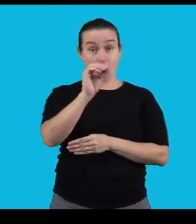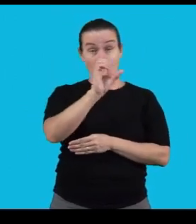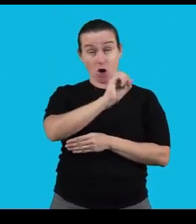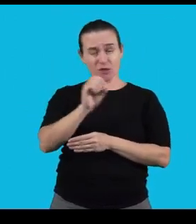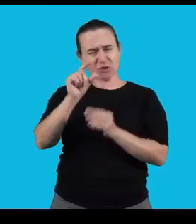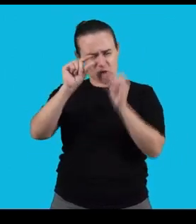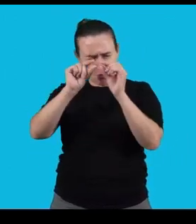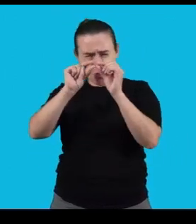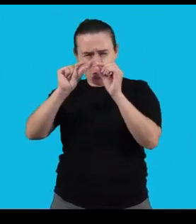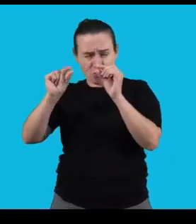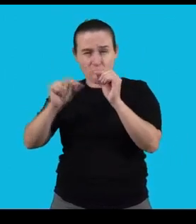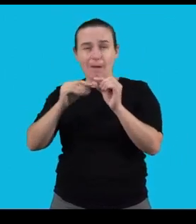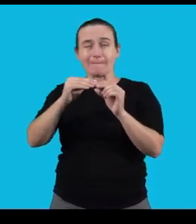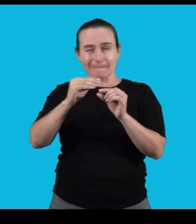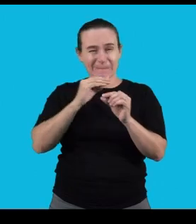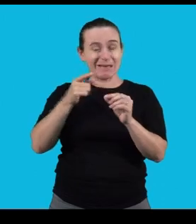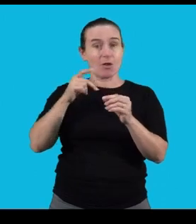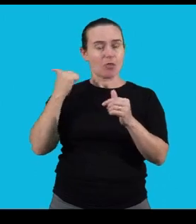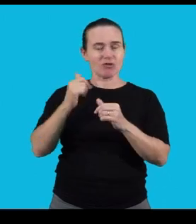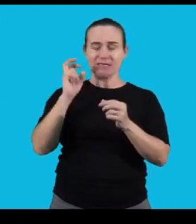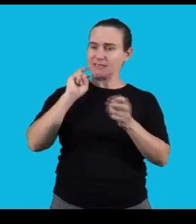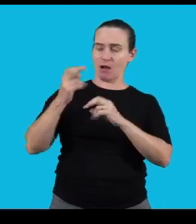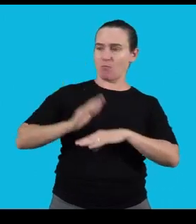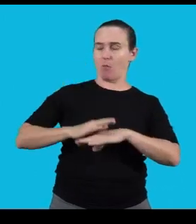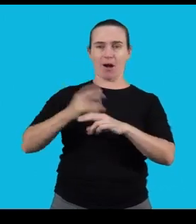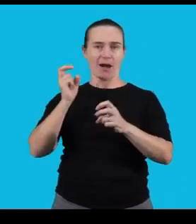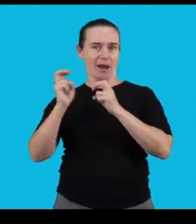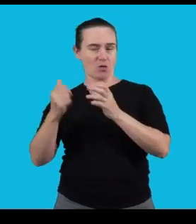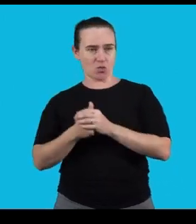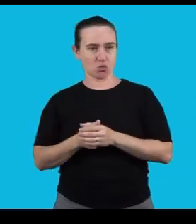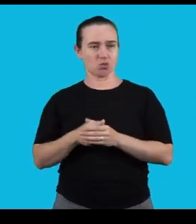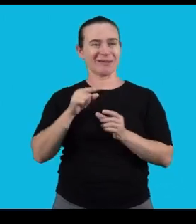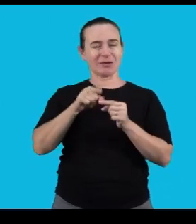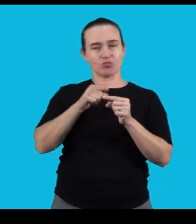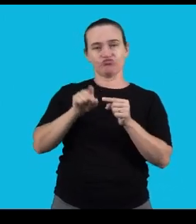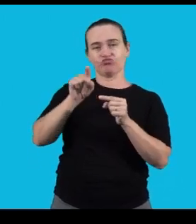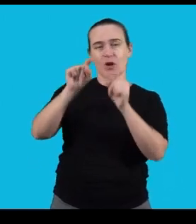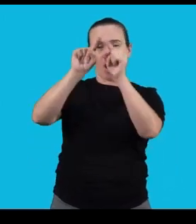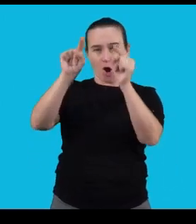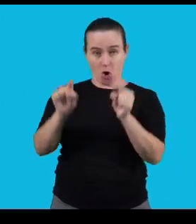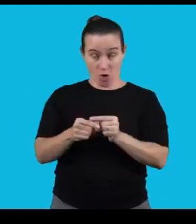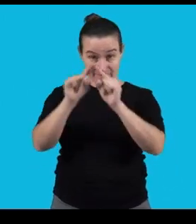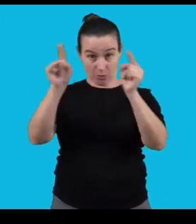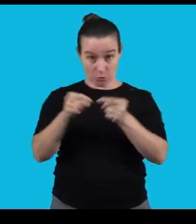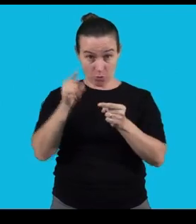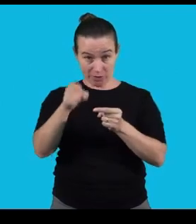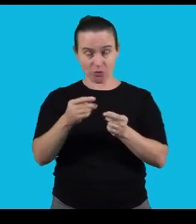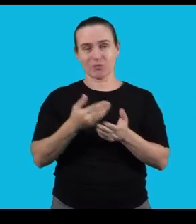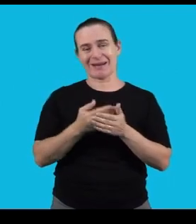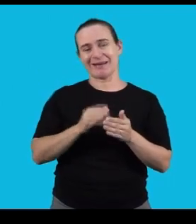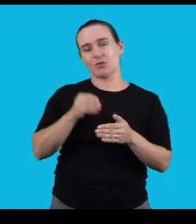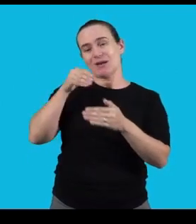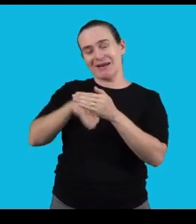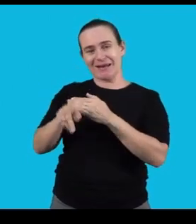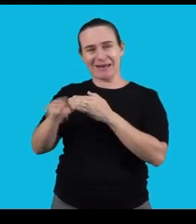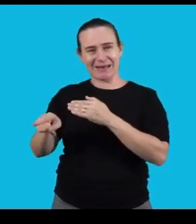ear, the ossicles are quite small, so sound is already amplified. And sound is going to the oval window so that it can